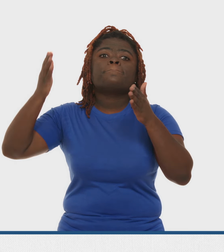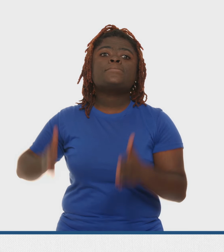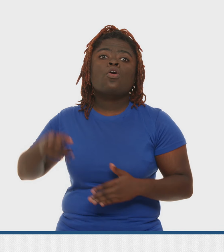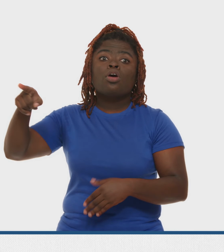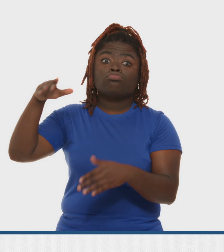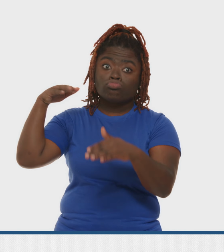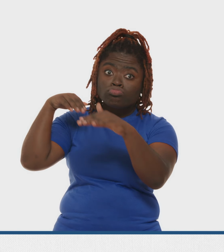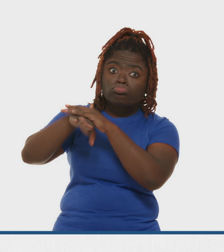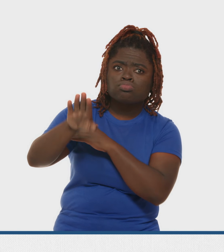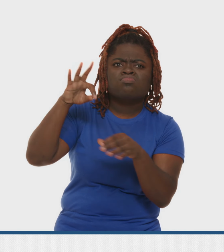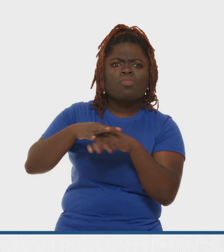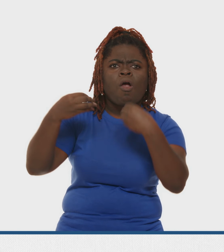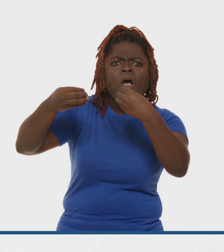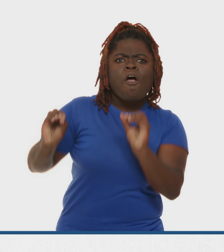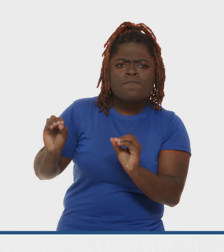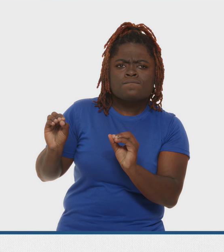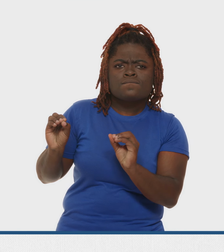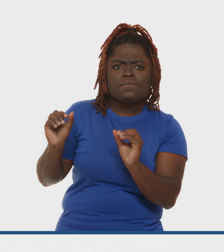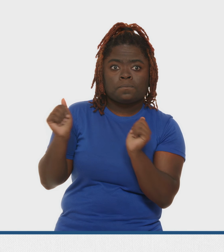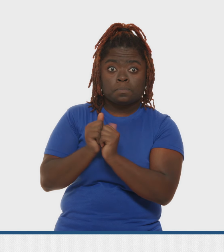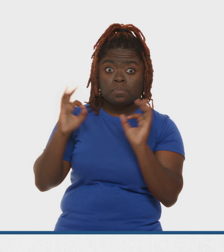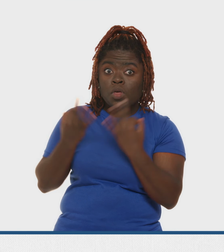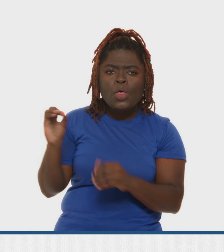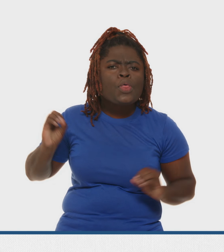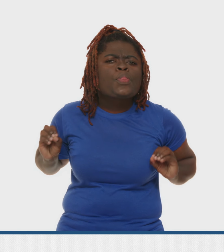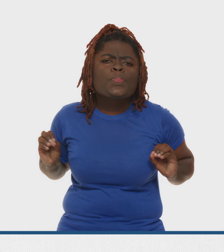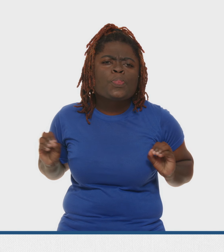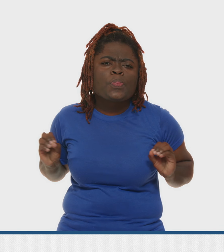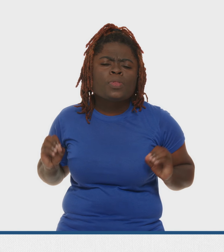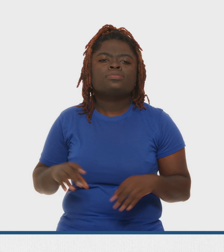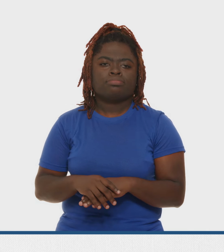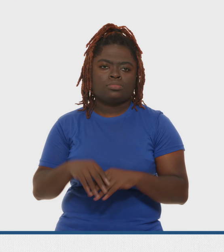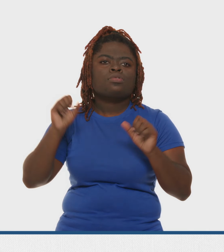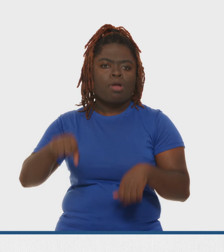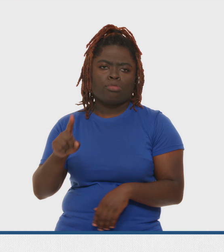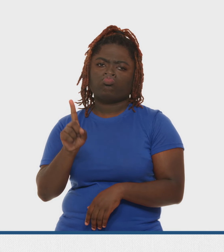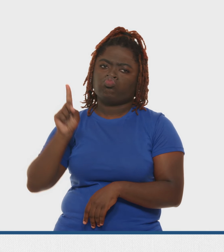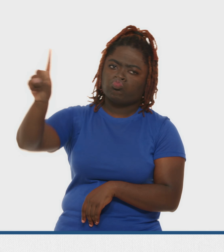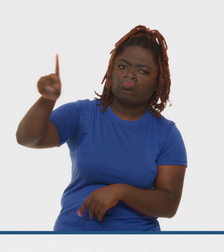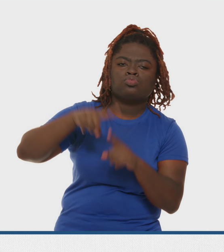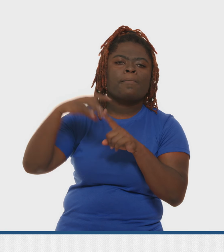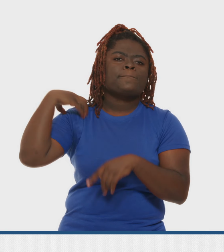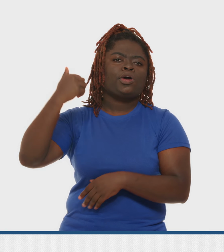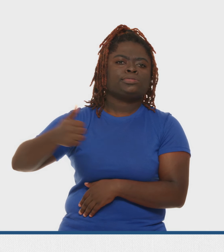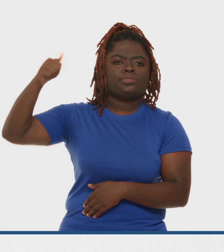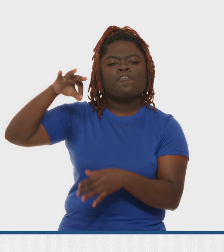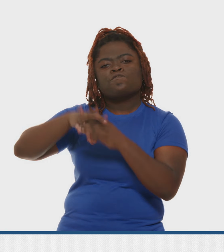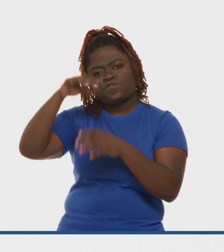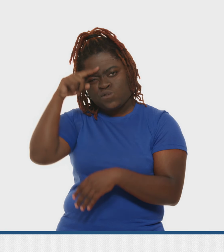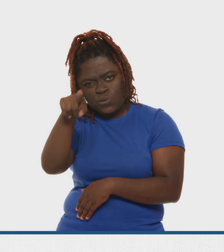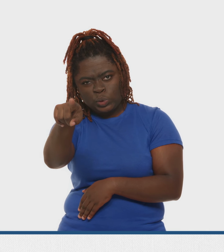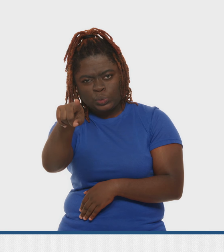officer. The law provides for a voter with a disability to be assisted by the presiding officer when casting his or her